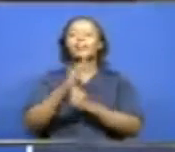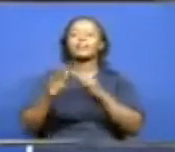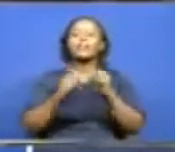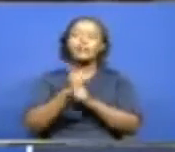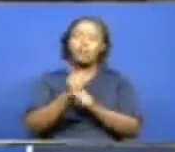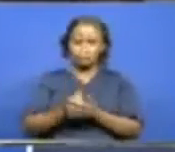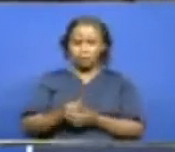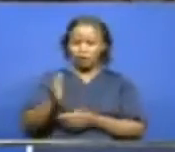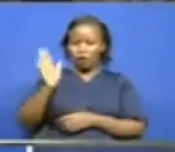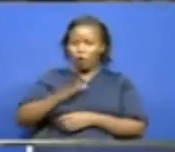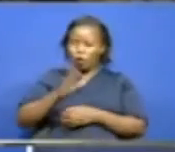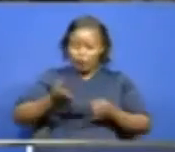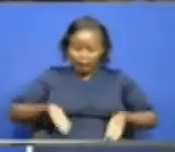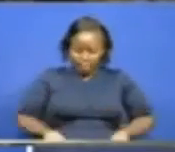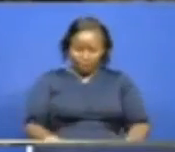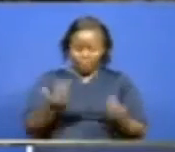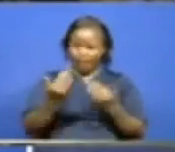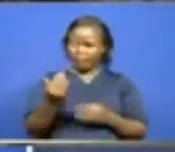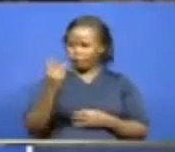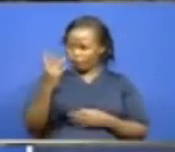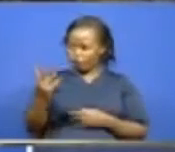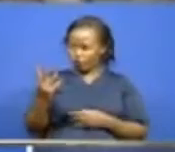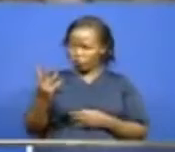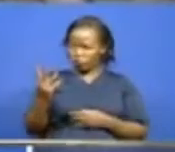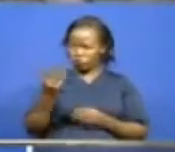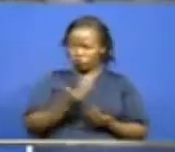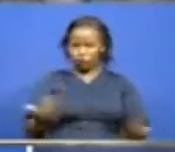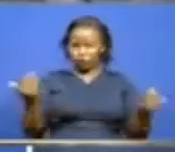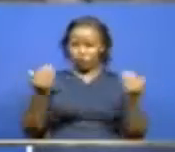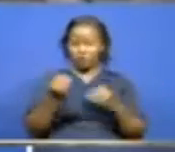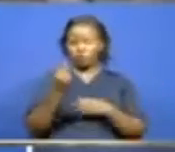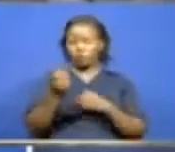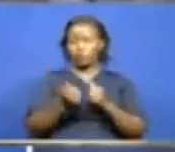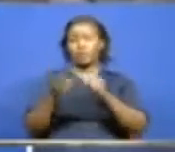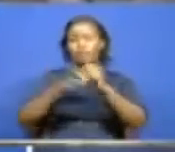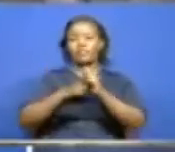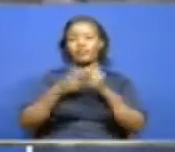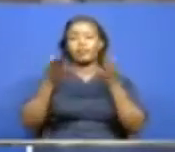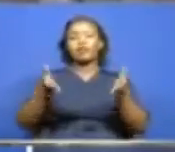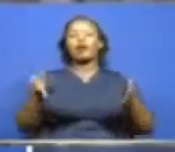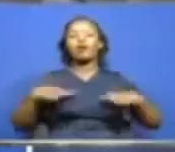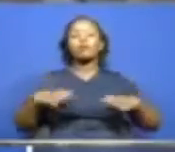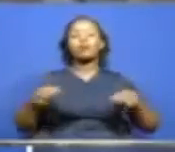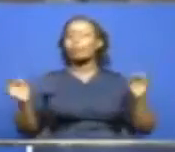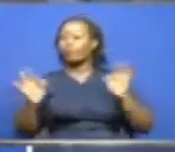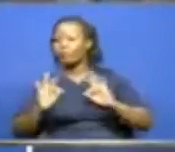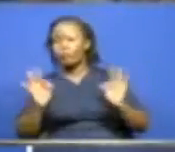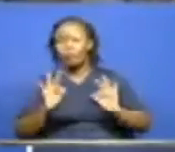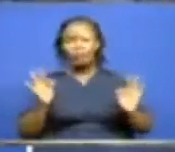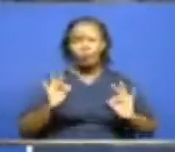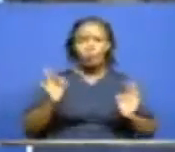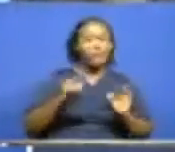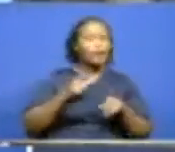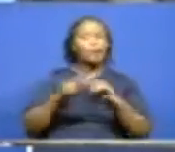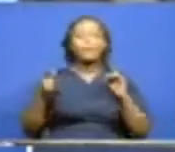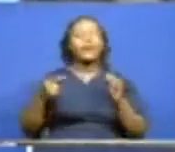to quadruplets in March 2017, raising excitement among area residents, including local leaders. But the bundle of joy is turning